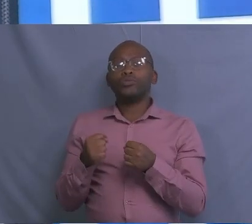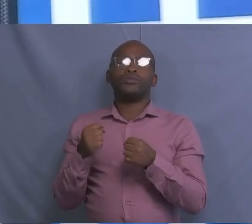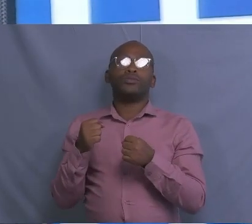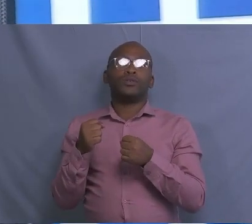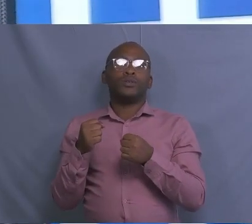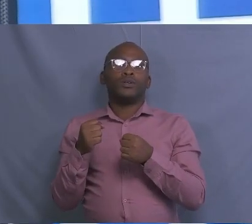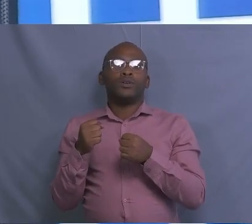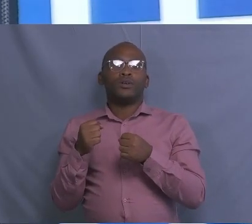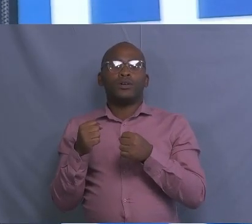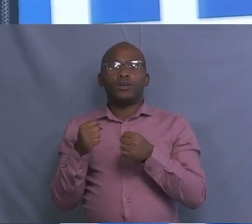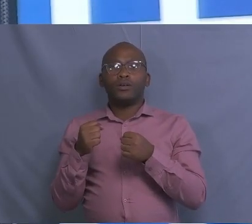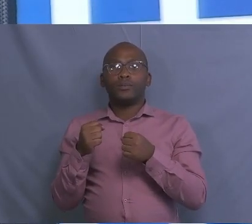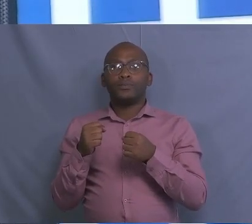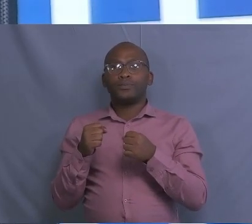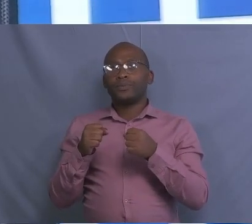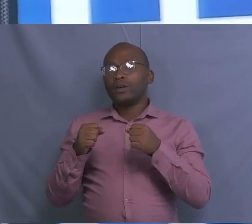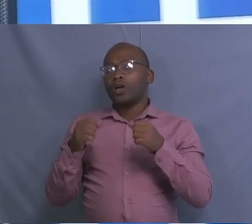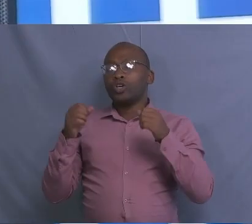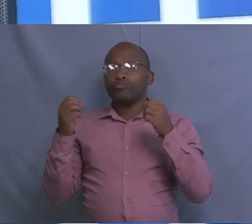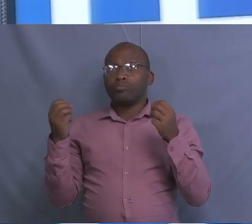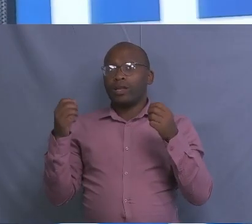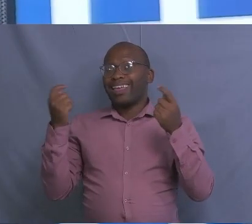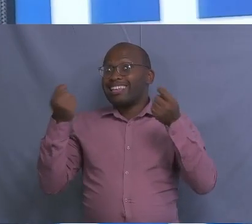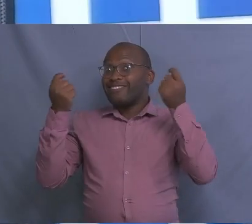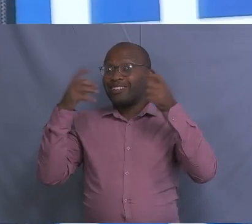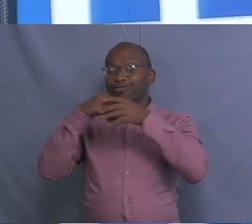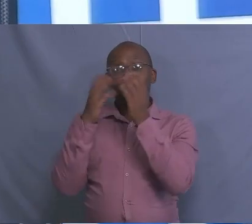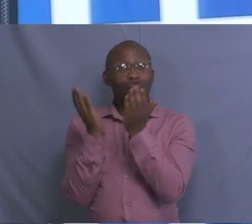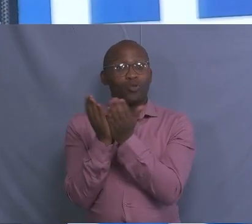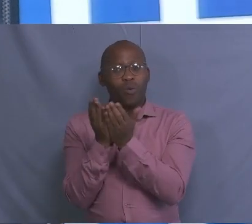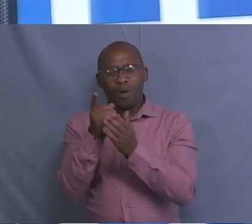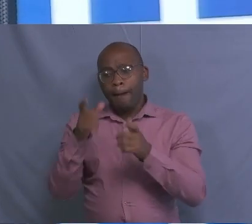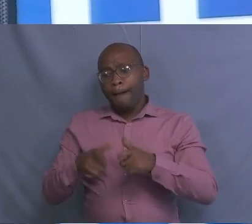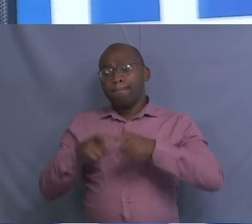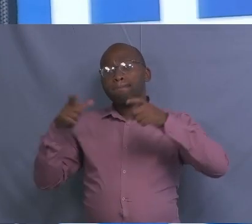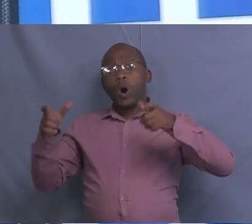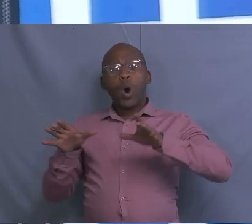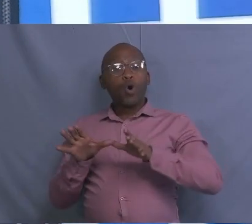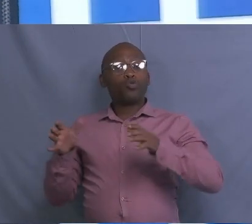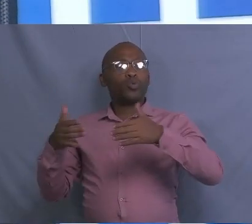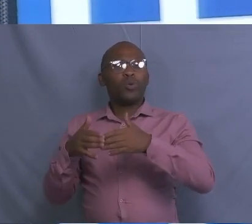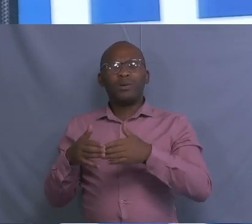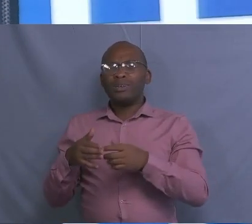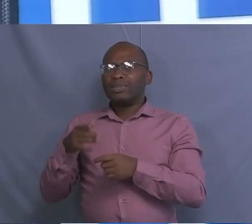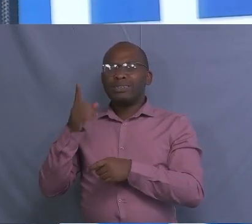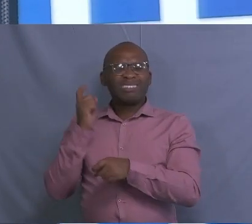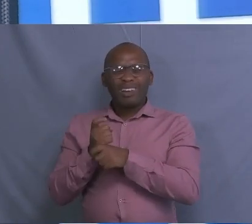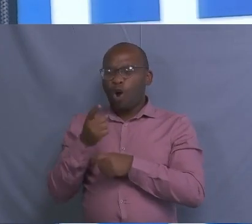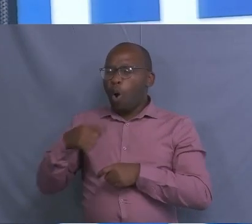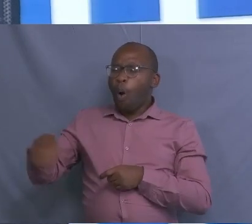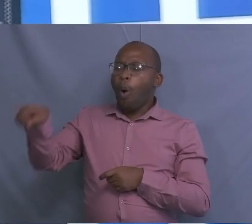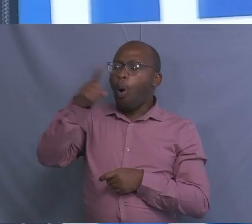show. Now you are a big group of matriculants. It would be hard for you guys to plan all together